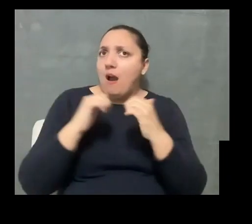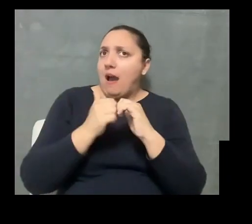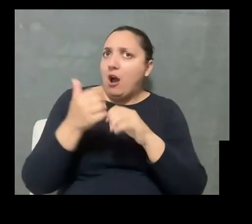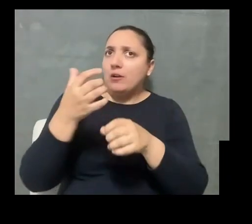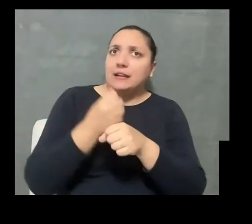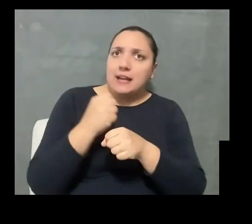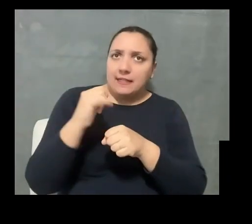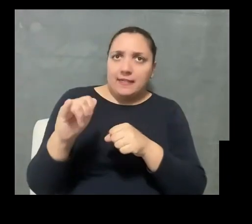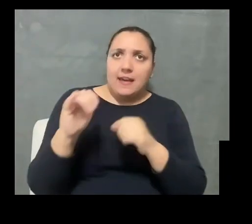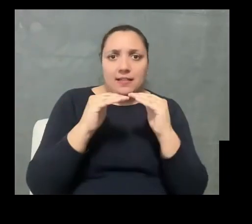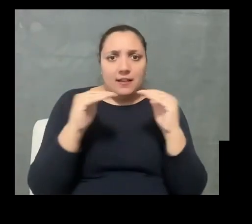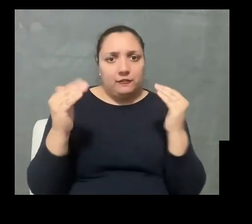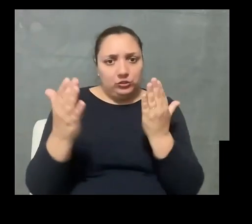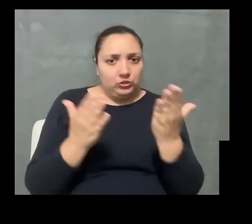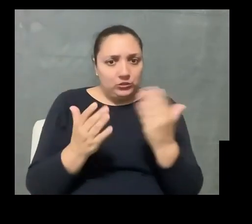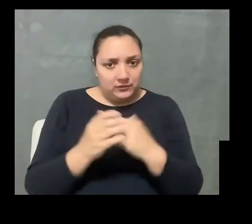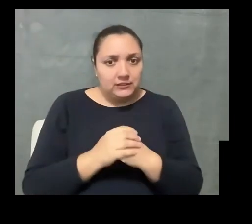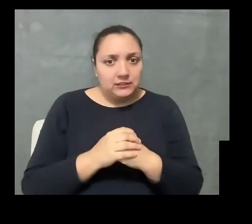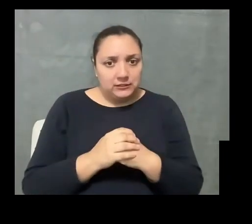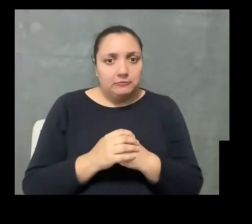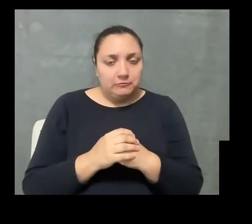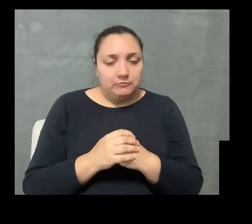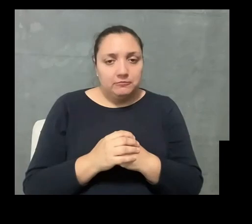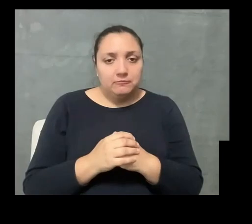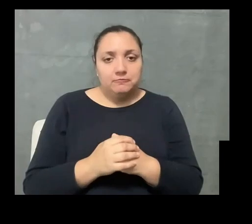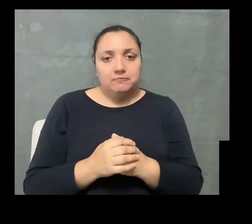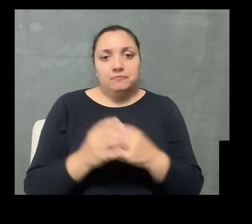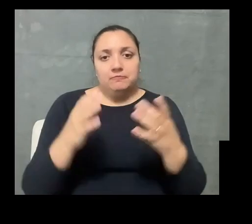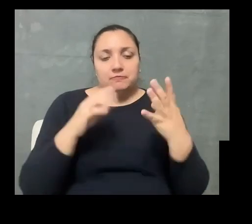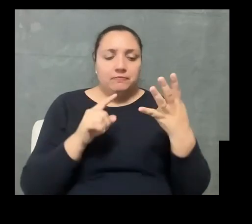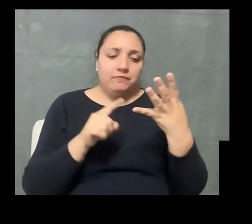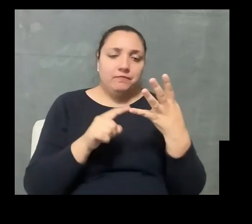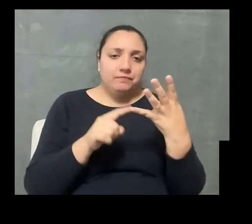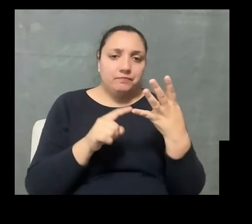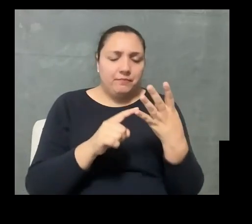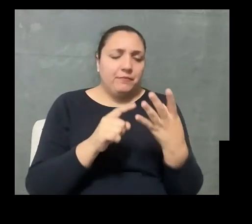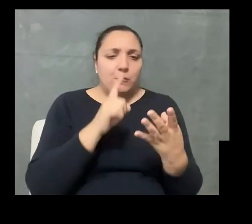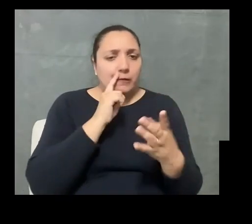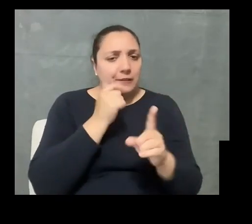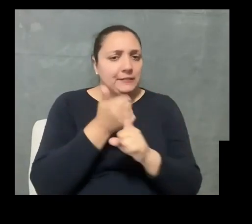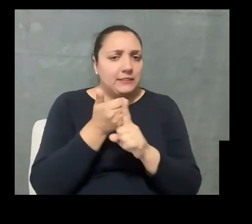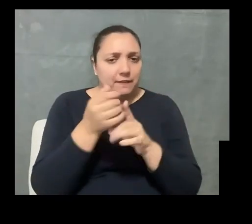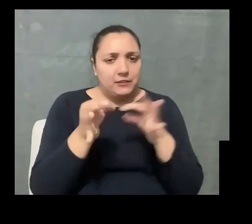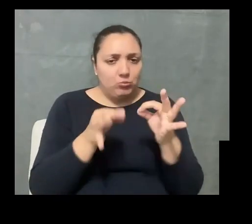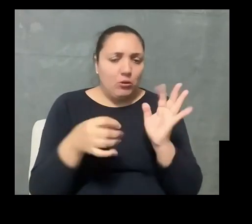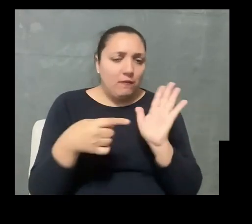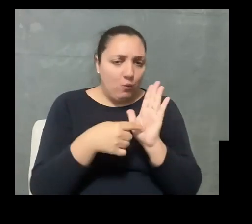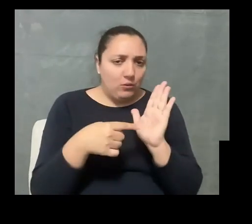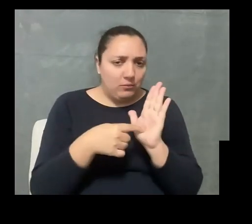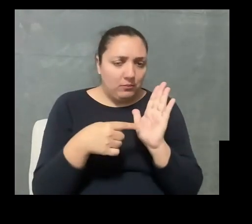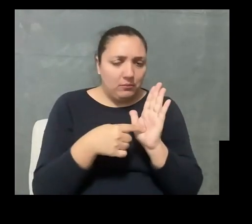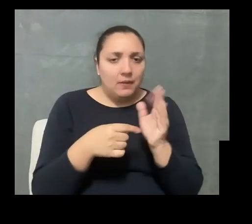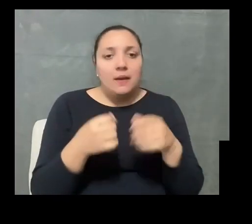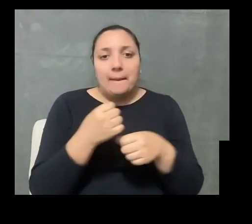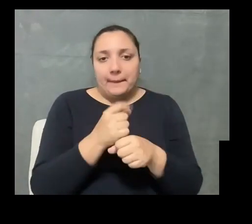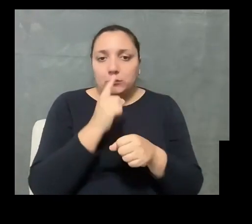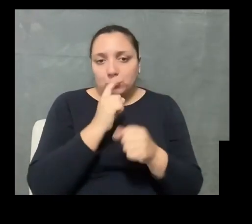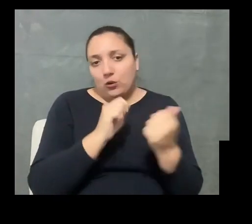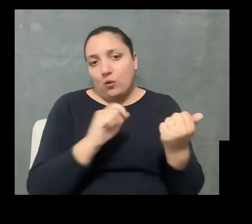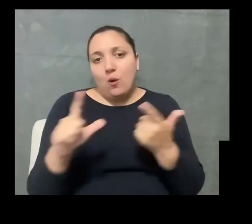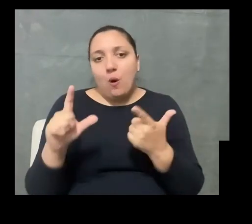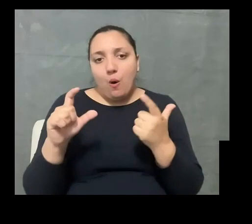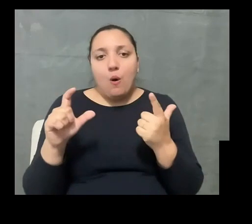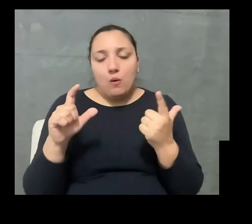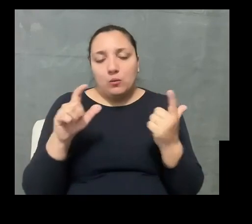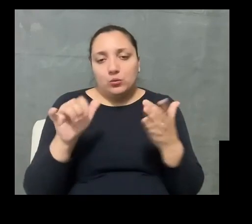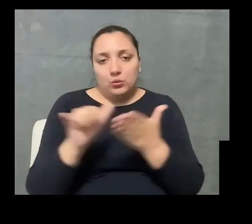service. The fourth principle is fairly self-explanatory. It's affordability. We want to make sure that all New Yorkers can